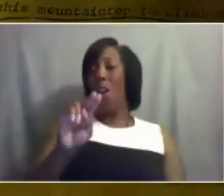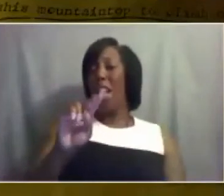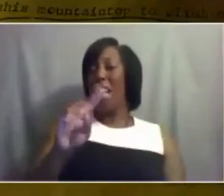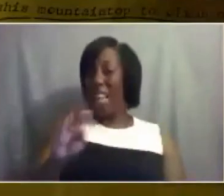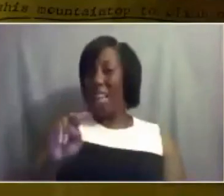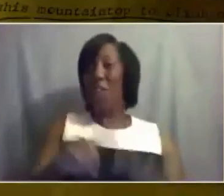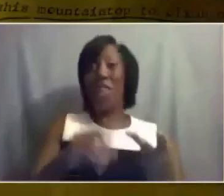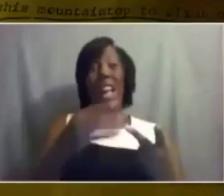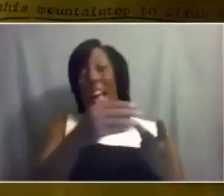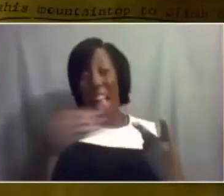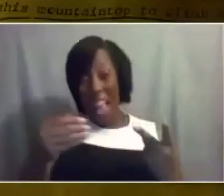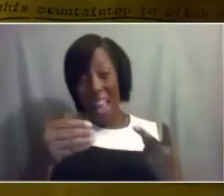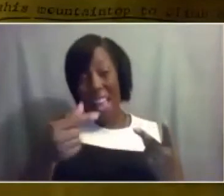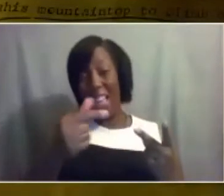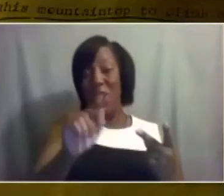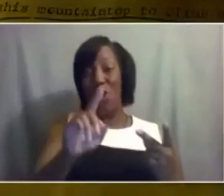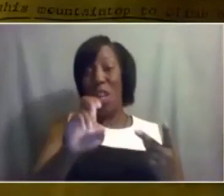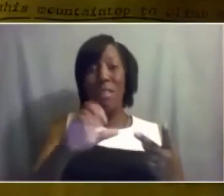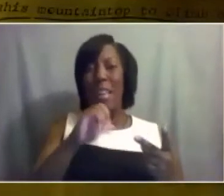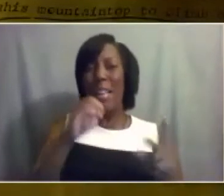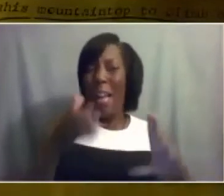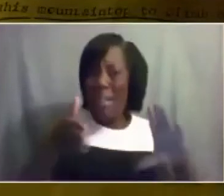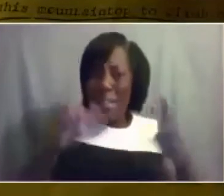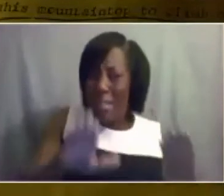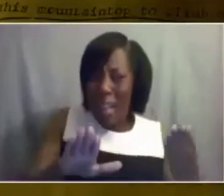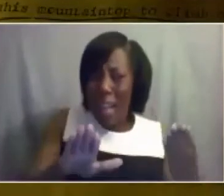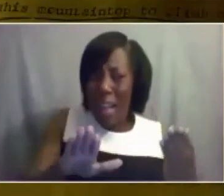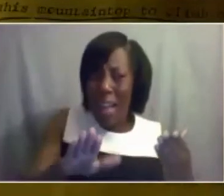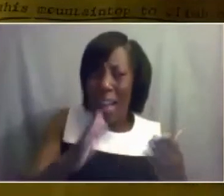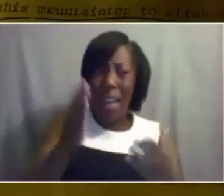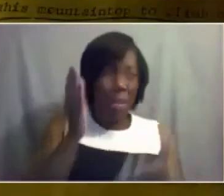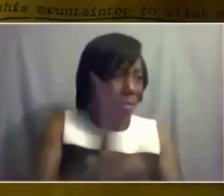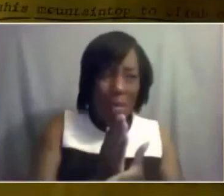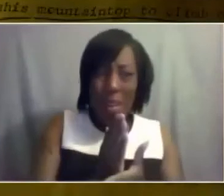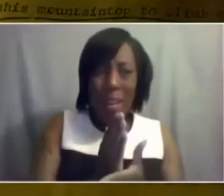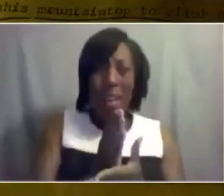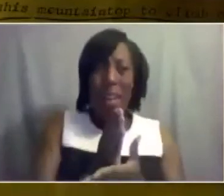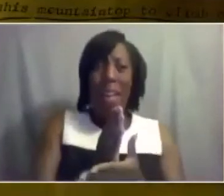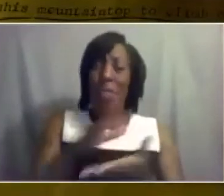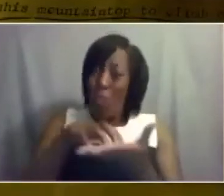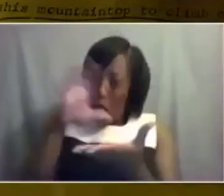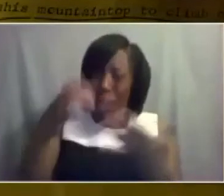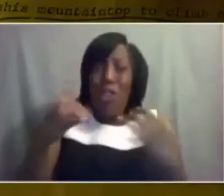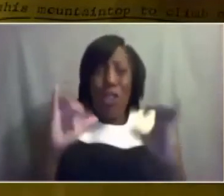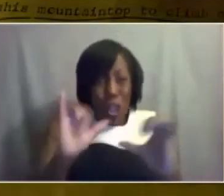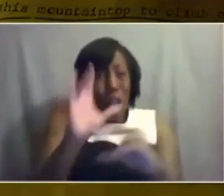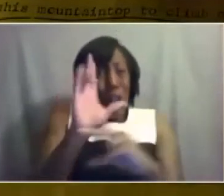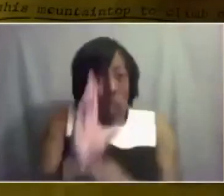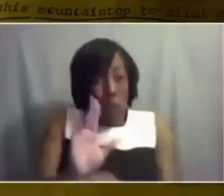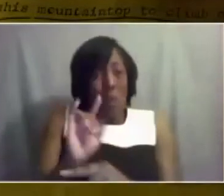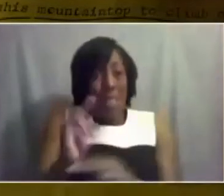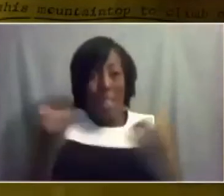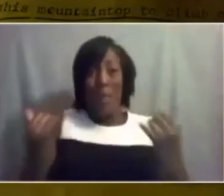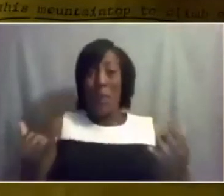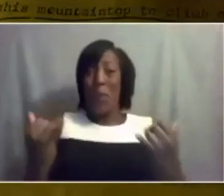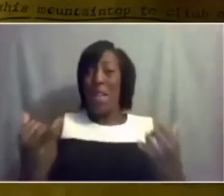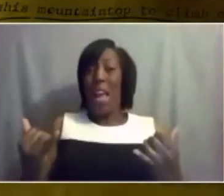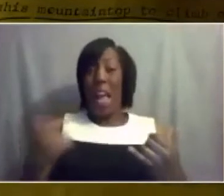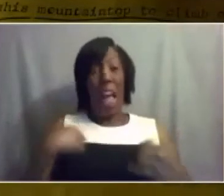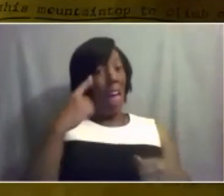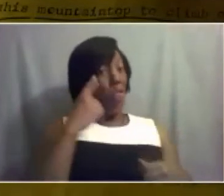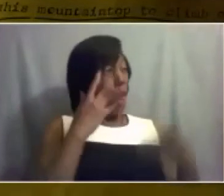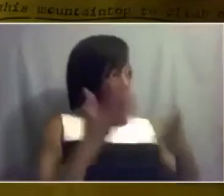continued strategies that's being used across this globe by the rich, right? And that's who is really trying to keep